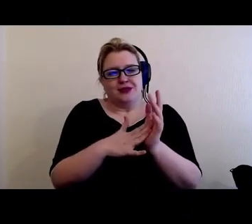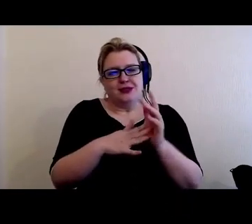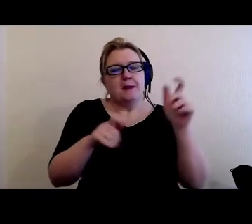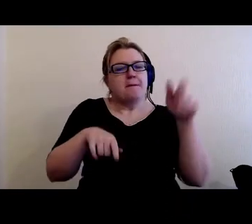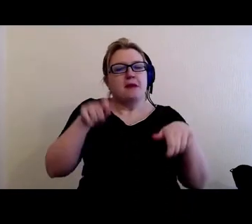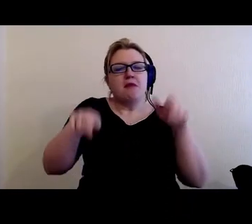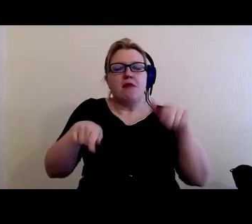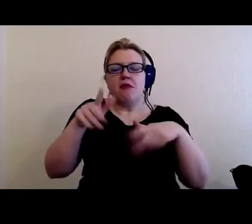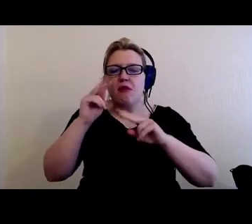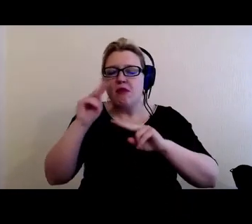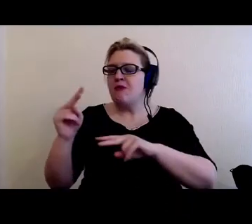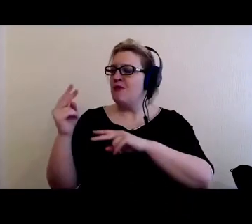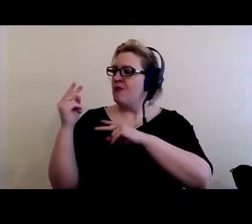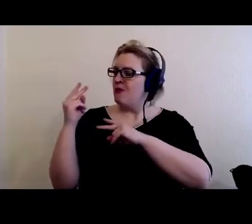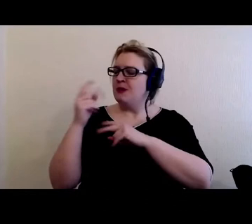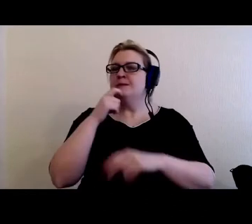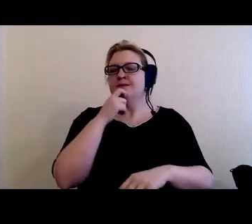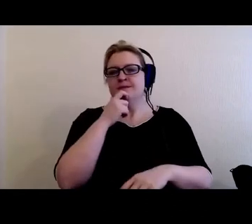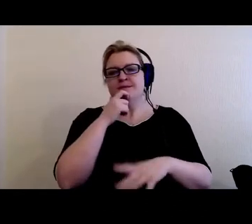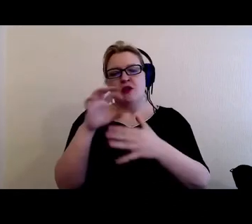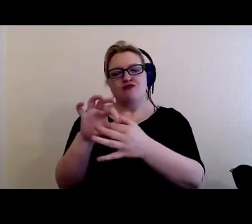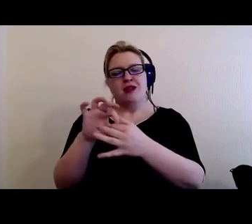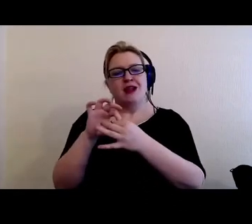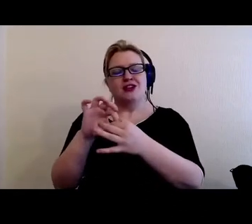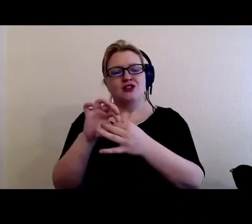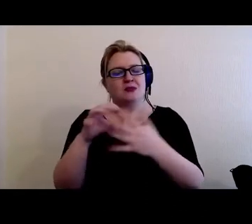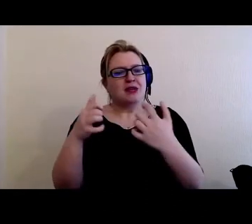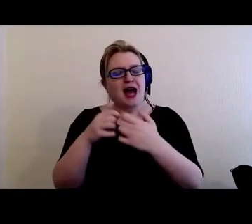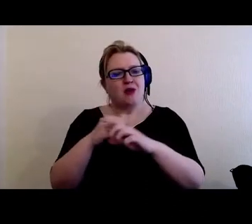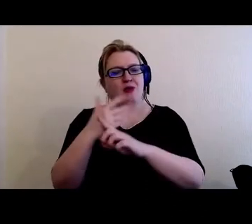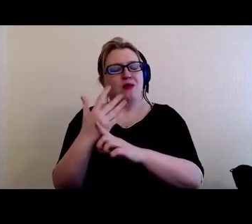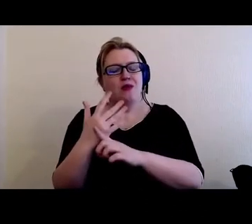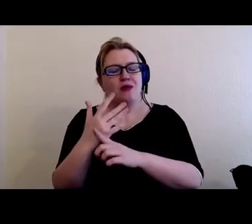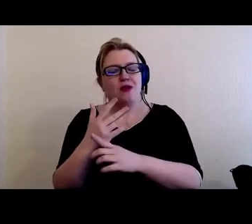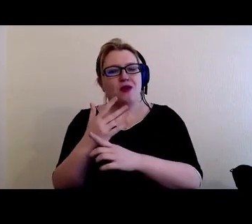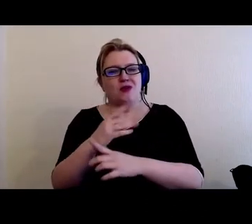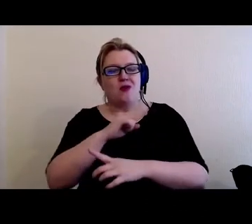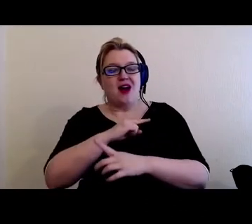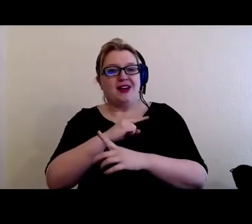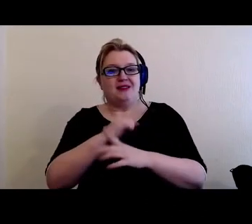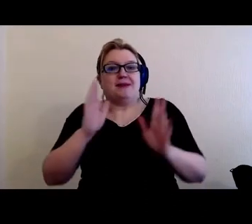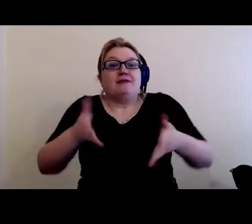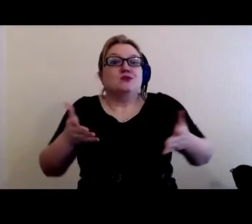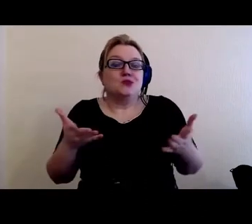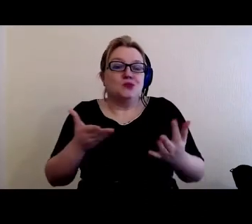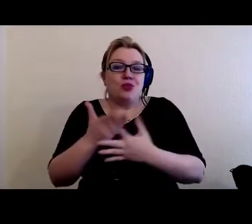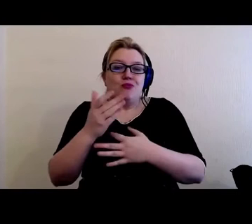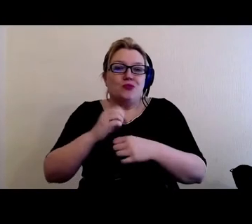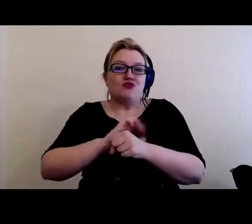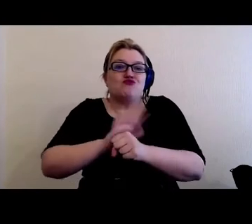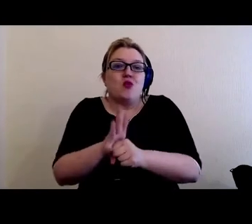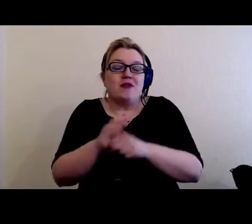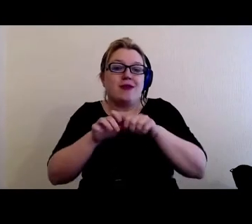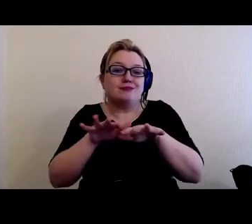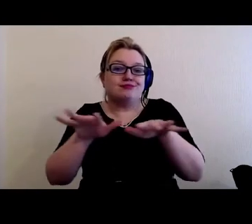those relationships have developed through just having to get on and do stuff together through COVID. So a real sort of sense of